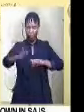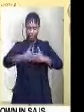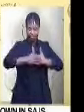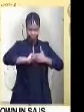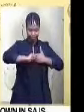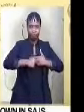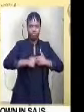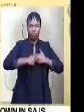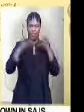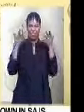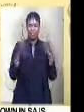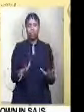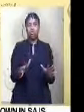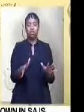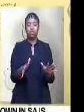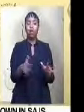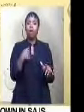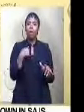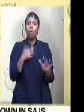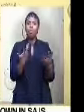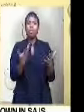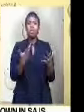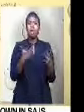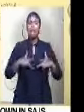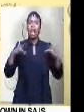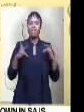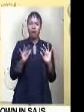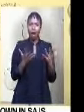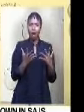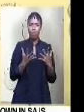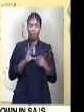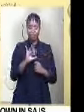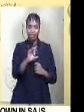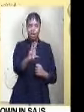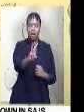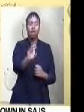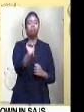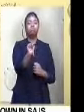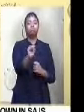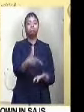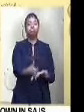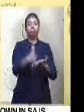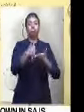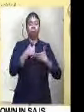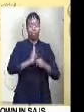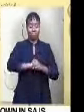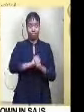take in our behaviour have definitely slowed the spread of the virus.